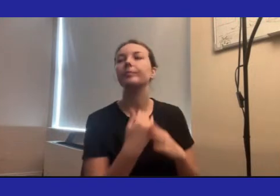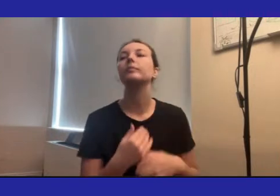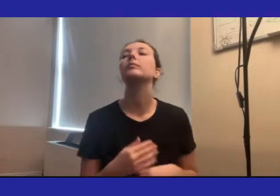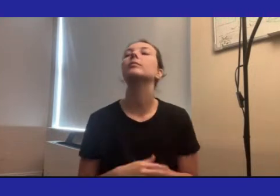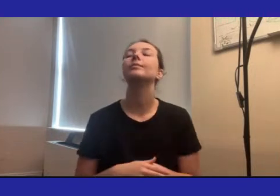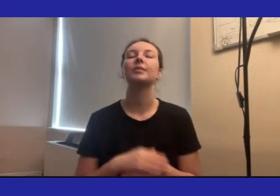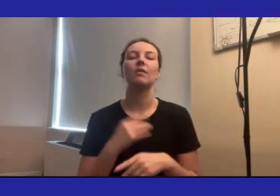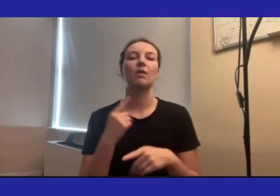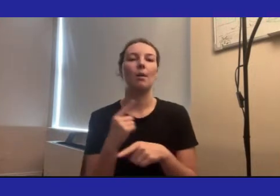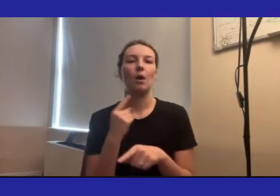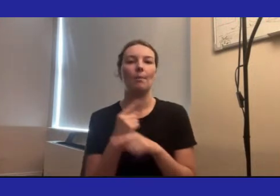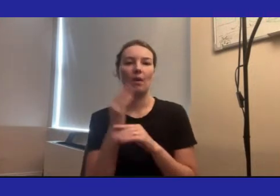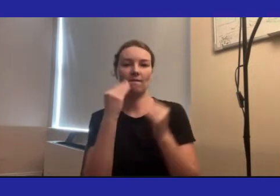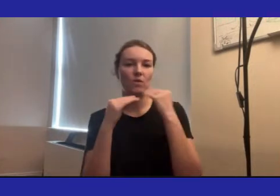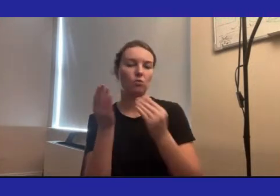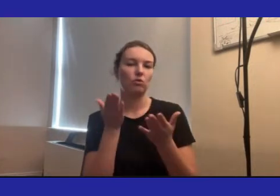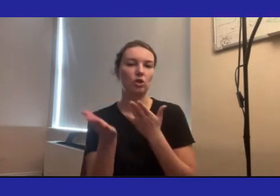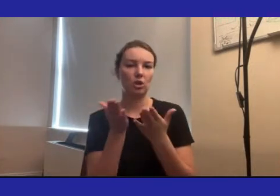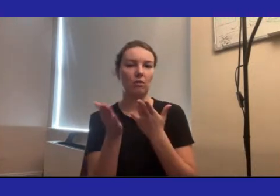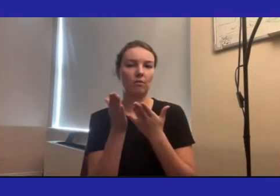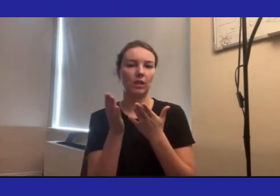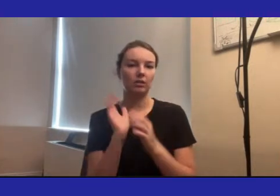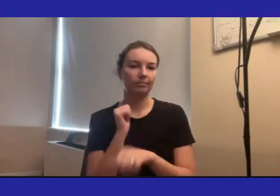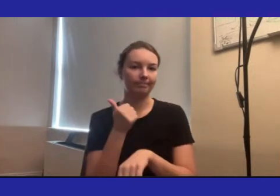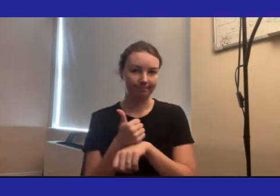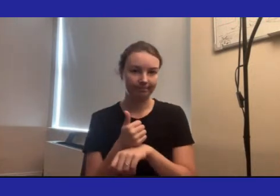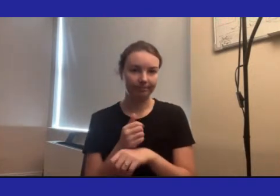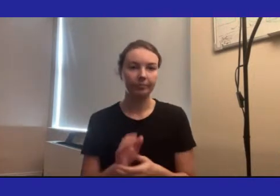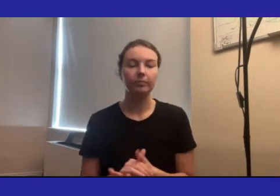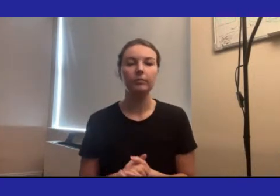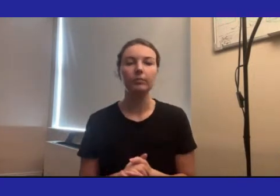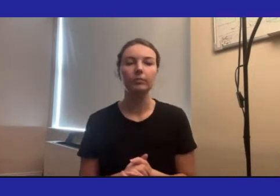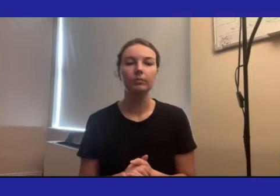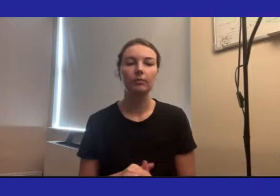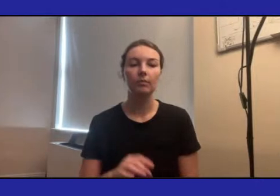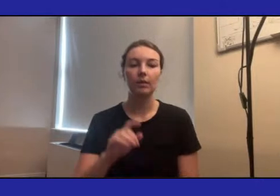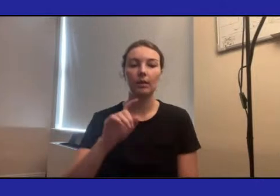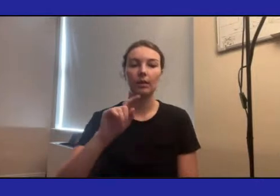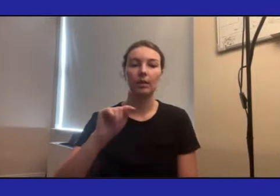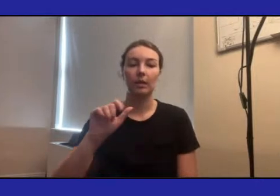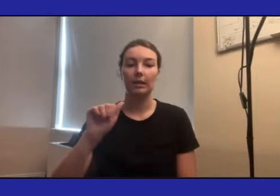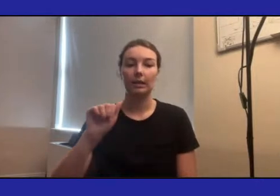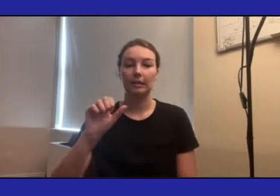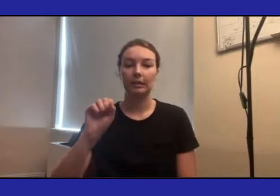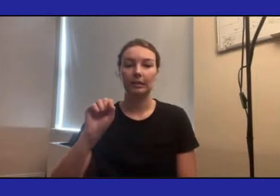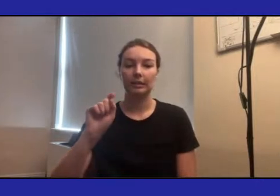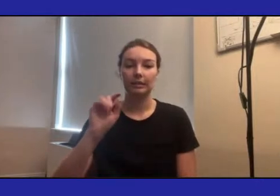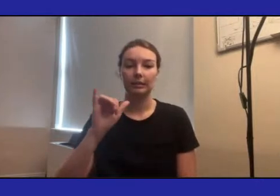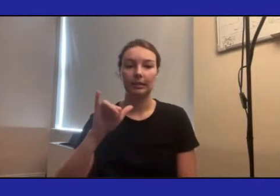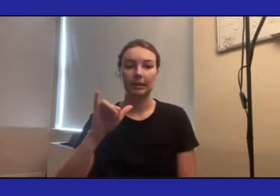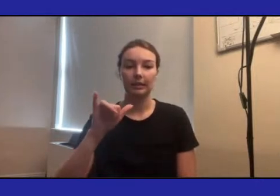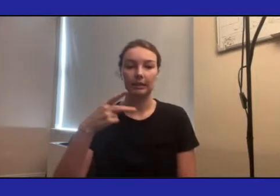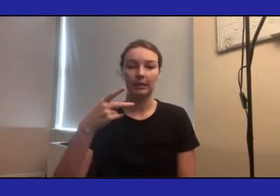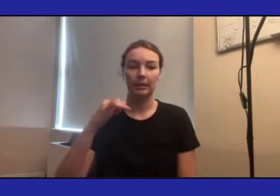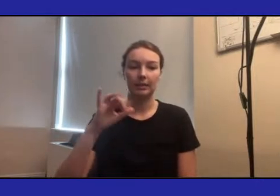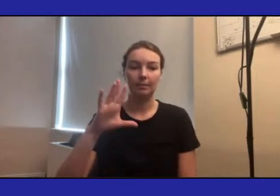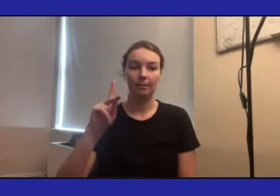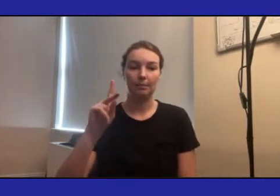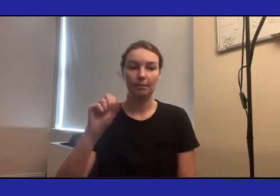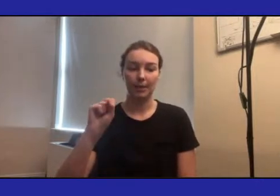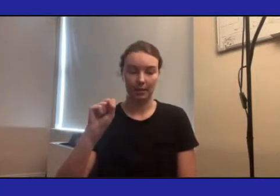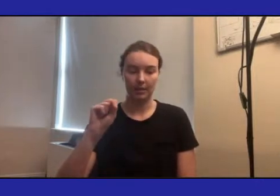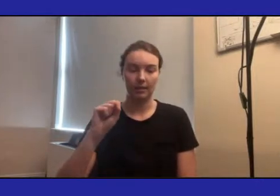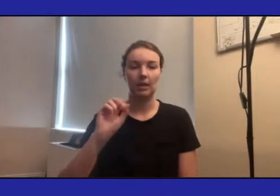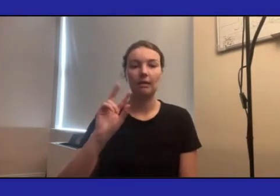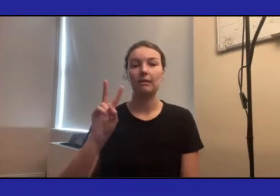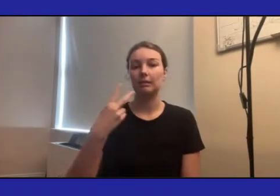in Metropolitan. Now, Tasty Picks is the second part of that solution. Tasty Picks will